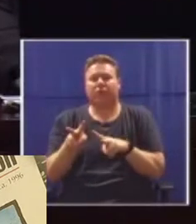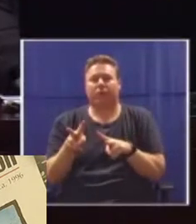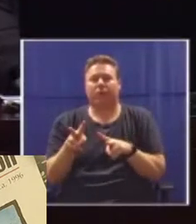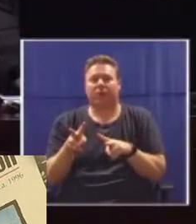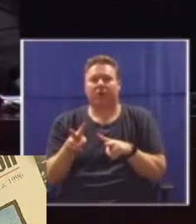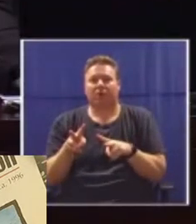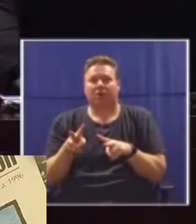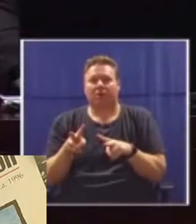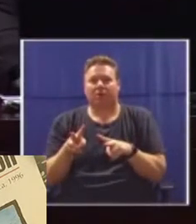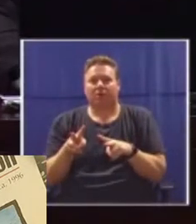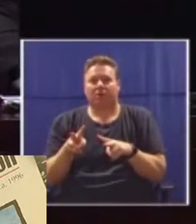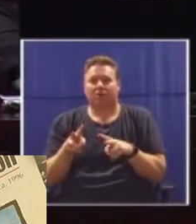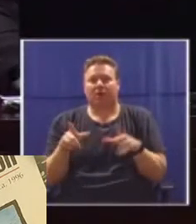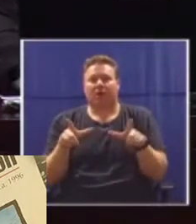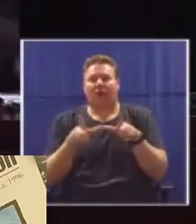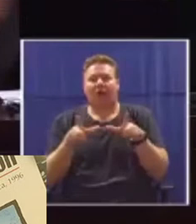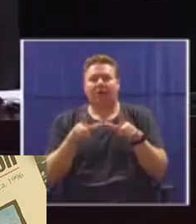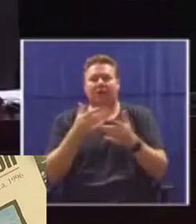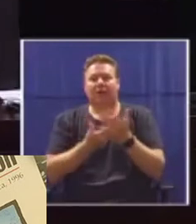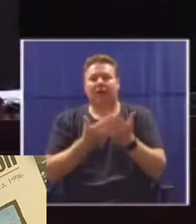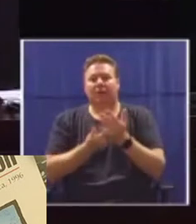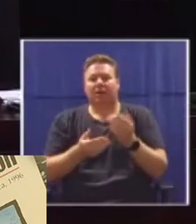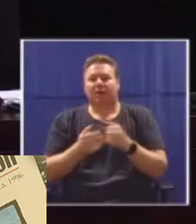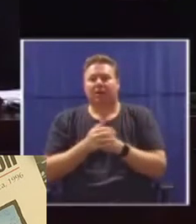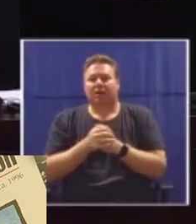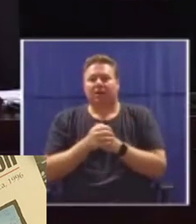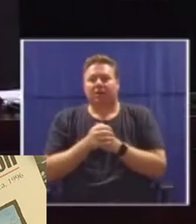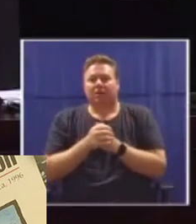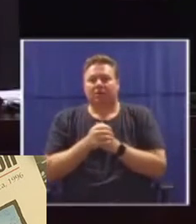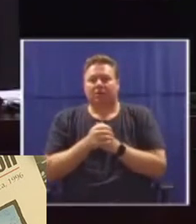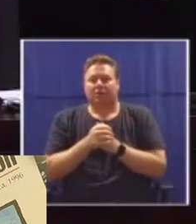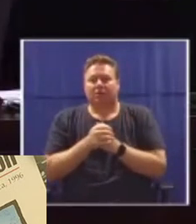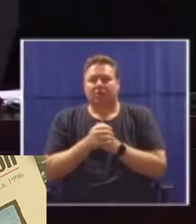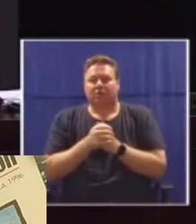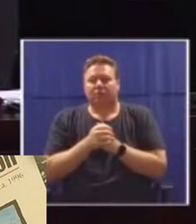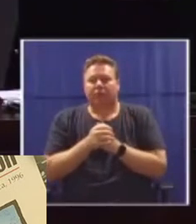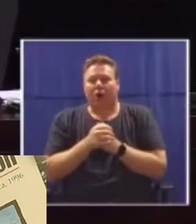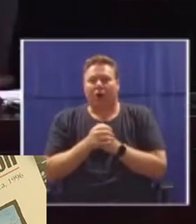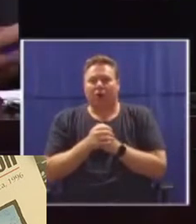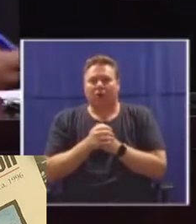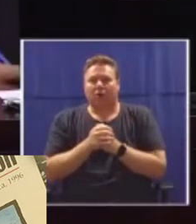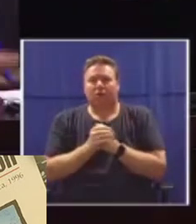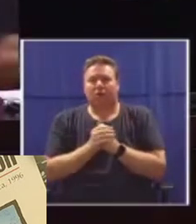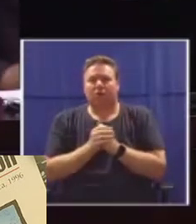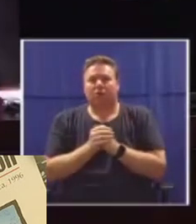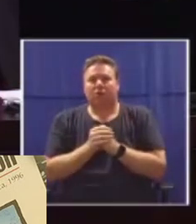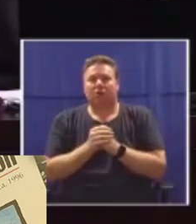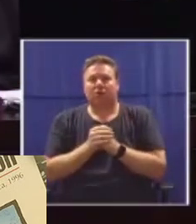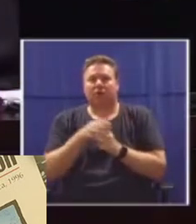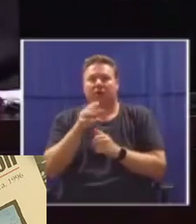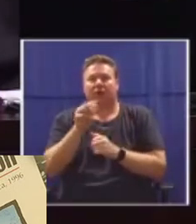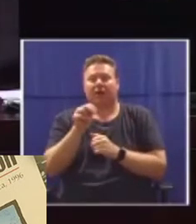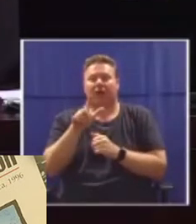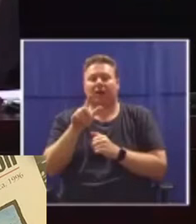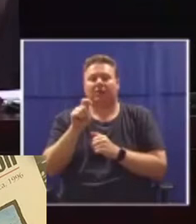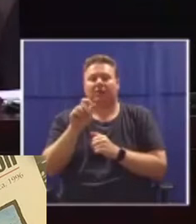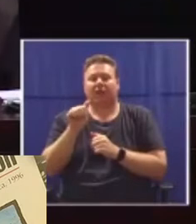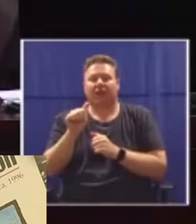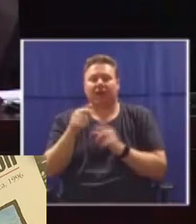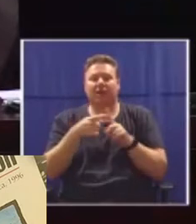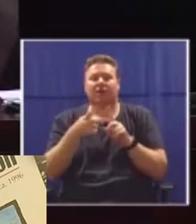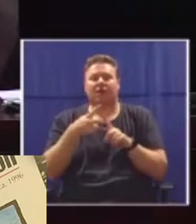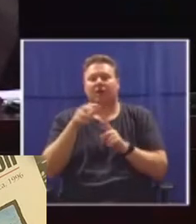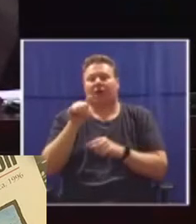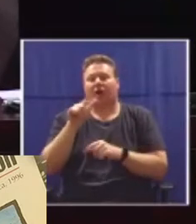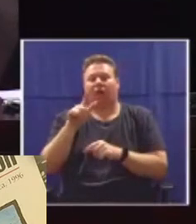licensing application processes to the manner of use thereof when awarded, Different to the NLTA and ARTO Acts,